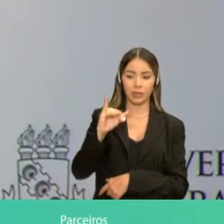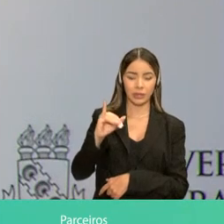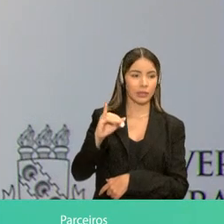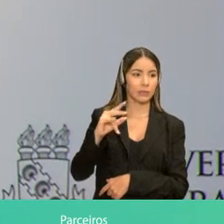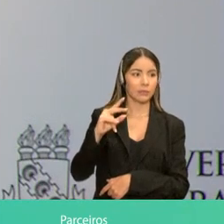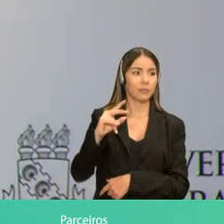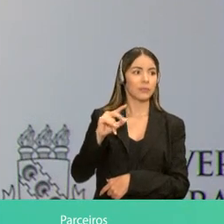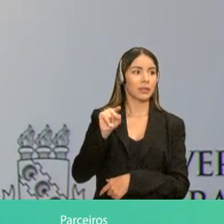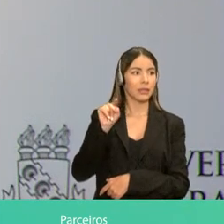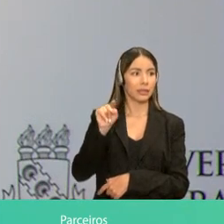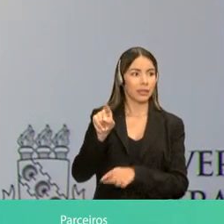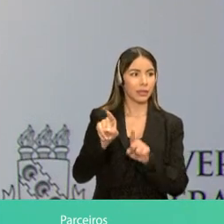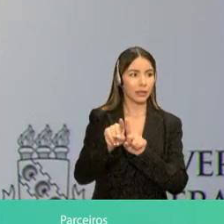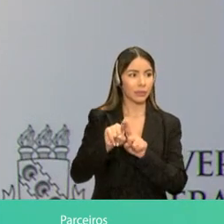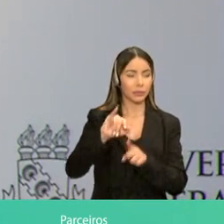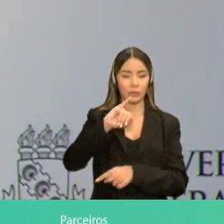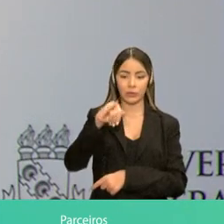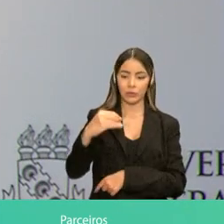untirable giant,